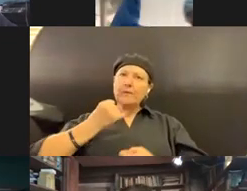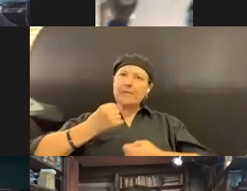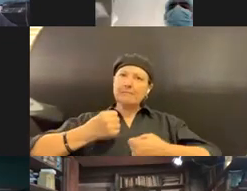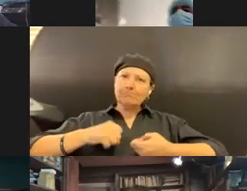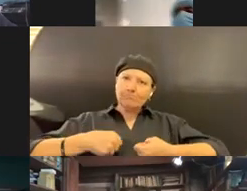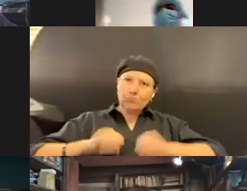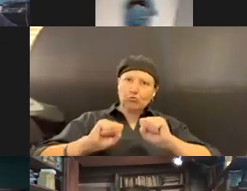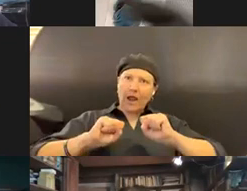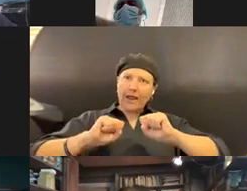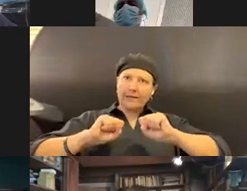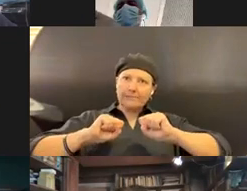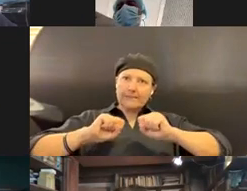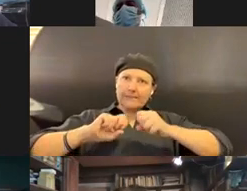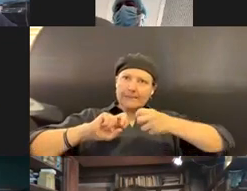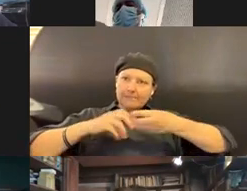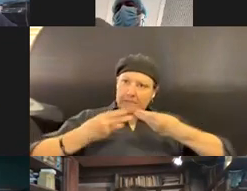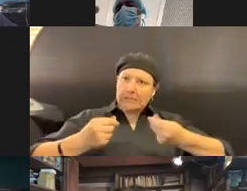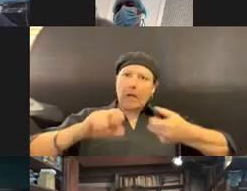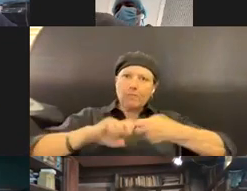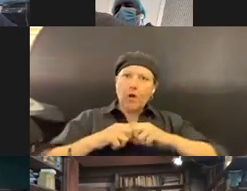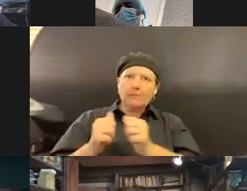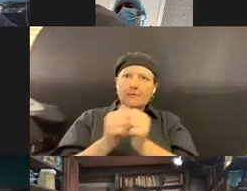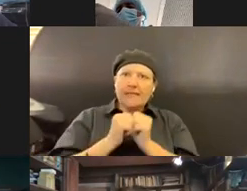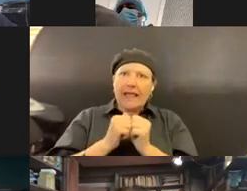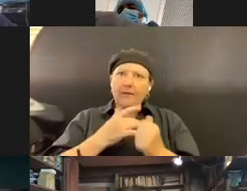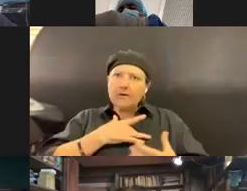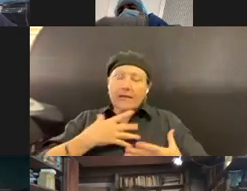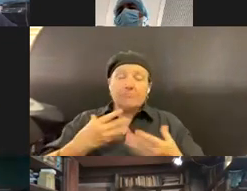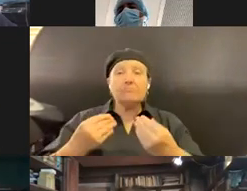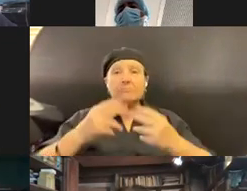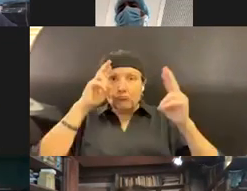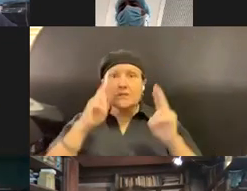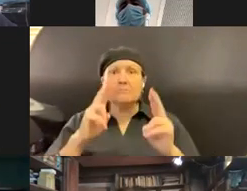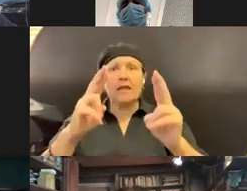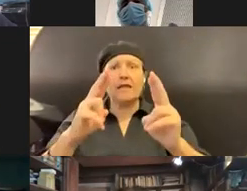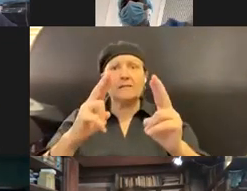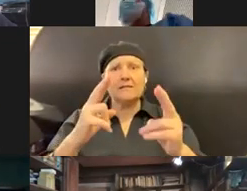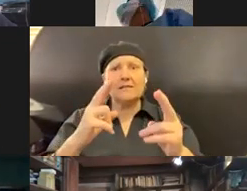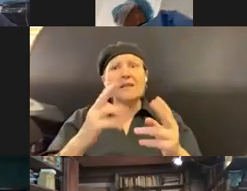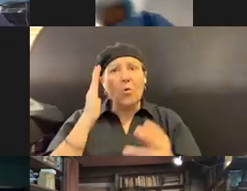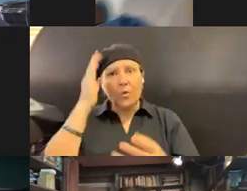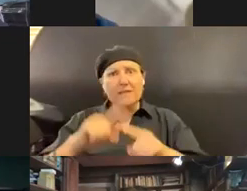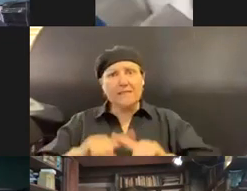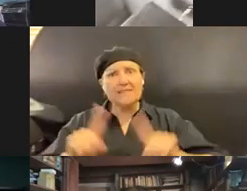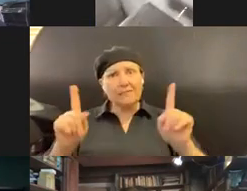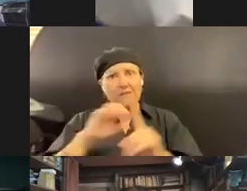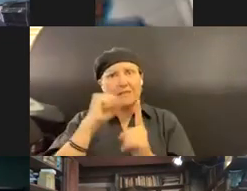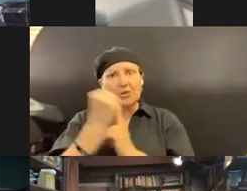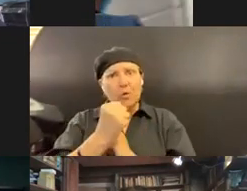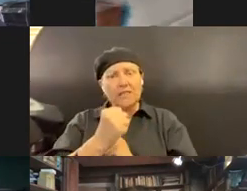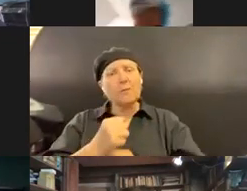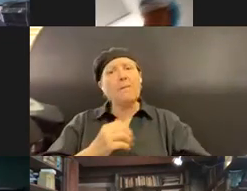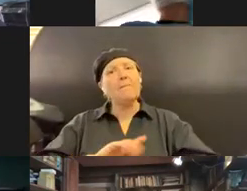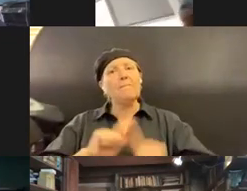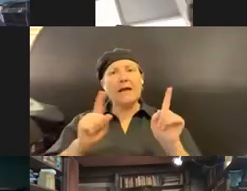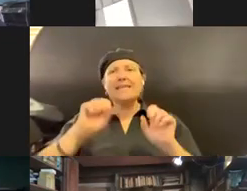with empathy, that we should have a great year. And even if it's different, it should still be a really amazing learning experience